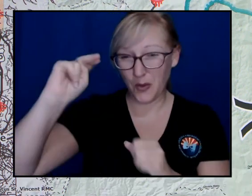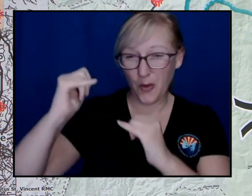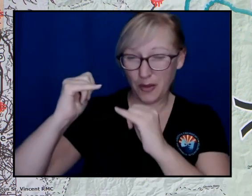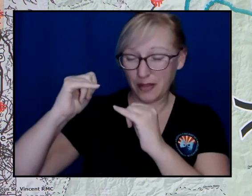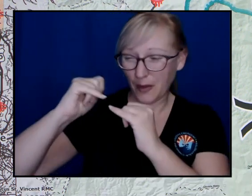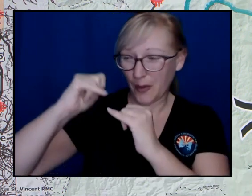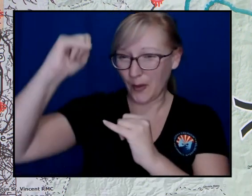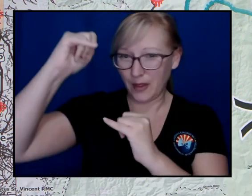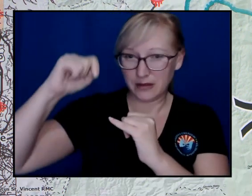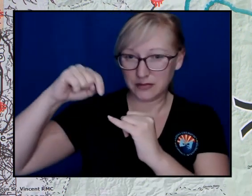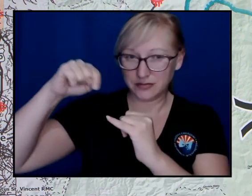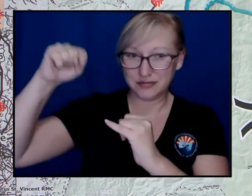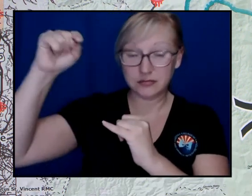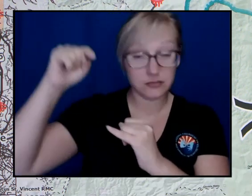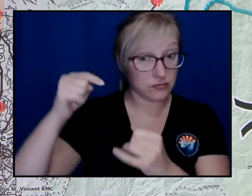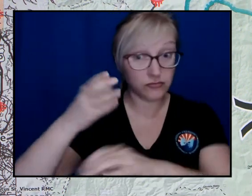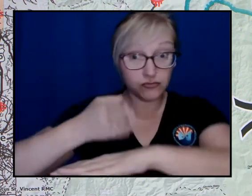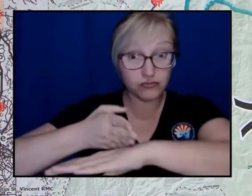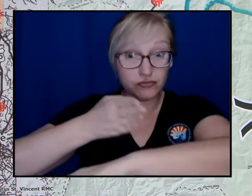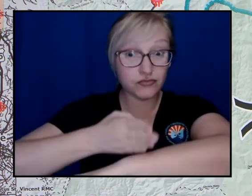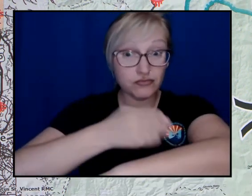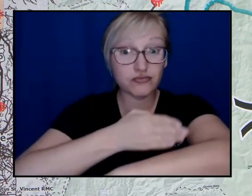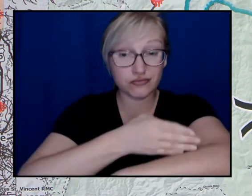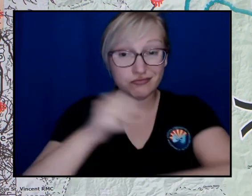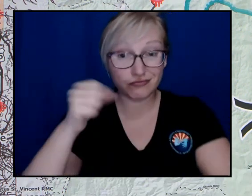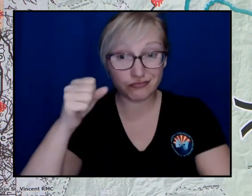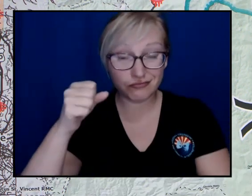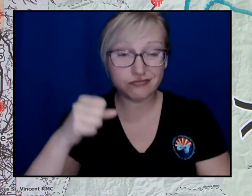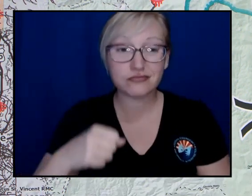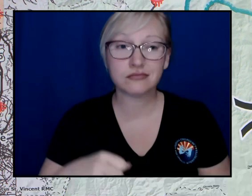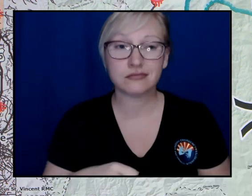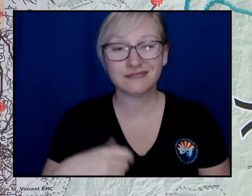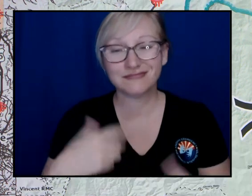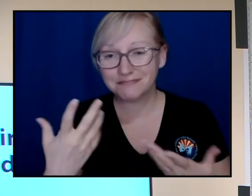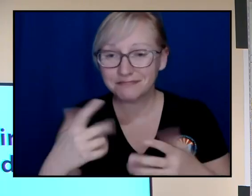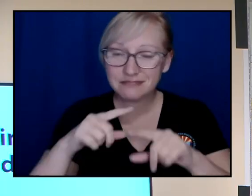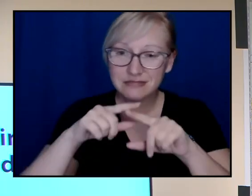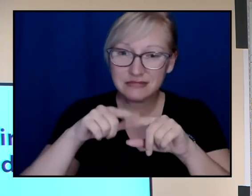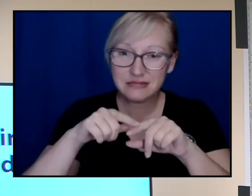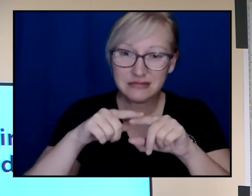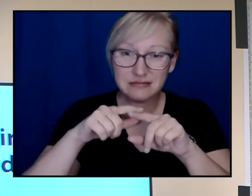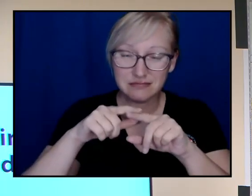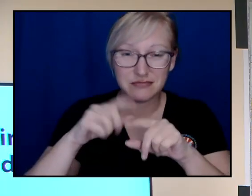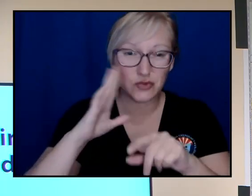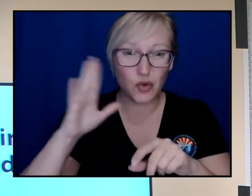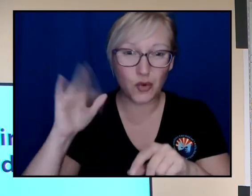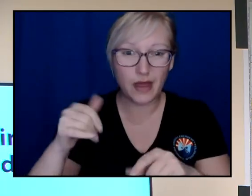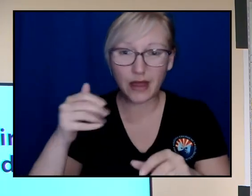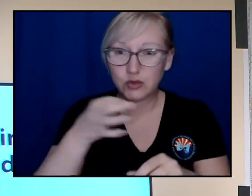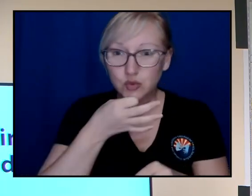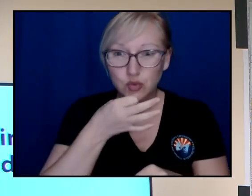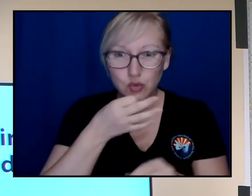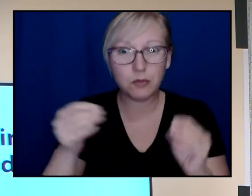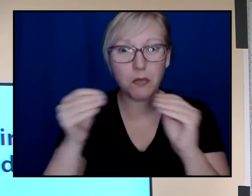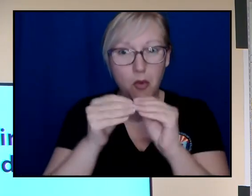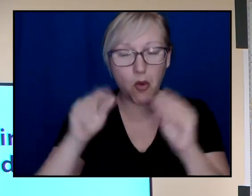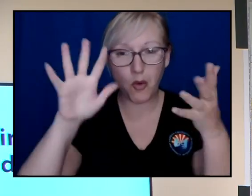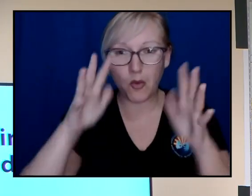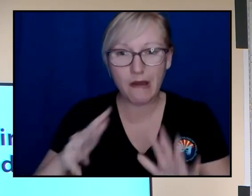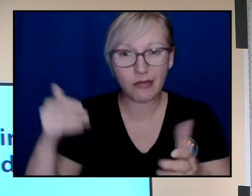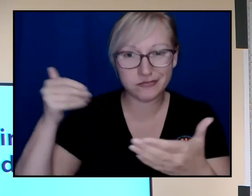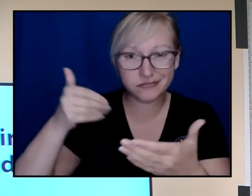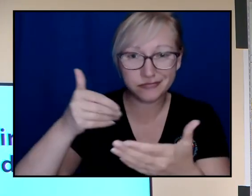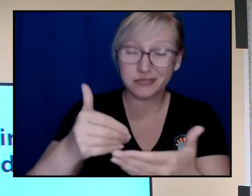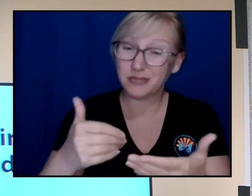The progress is going really well. Depending on the weather coming in, we're hoping another 3 to 5 days and have a lot of that work